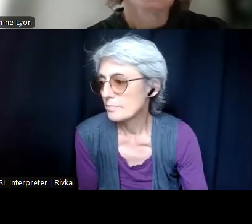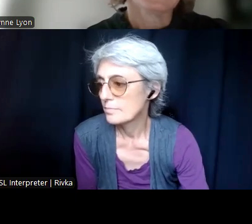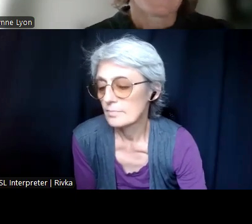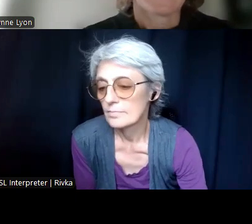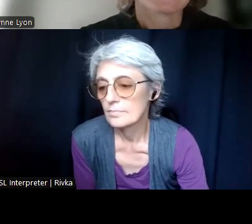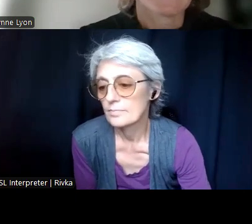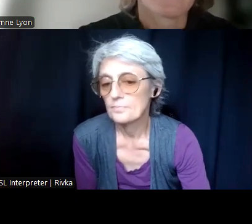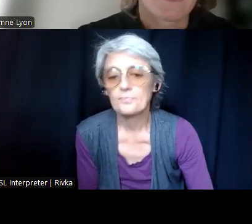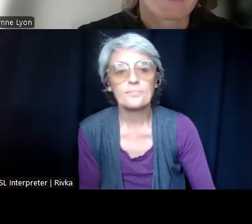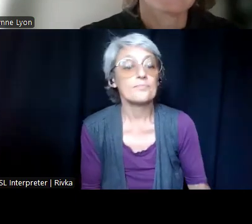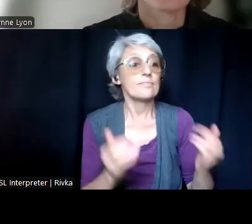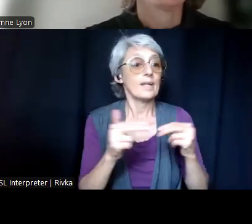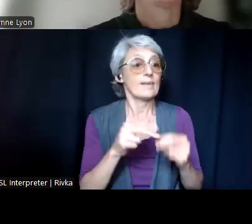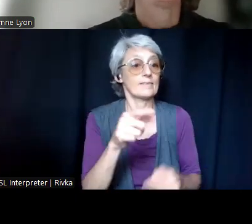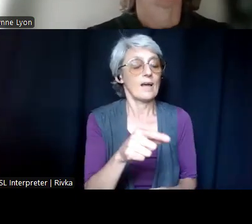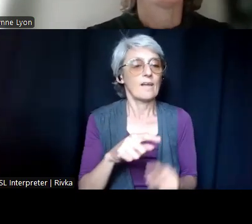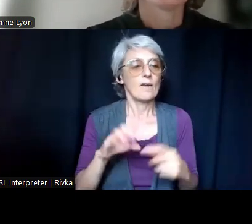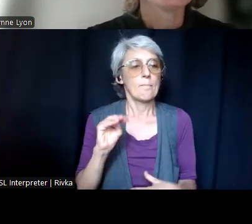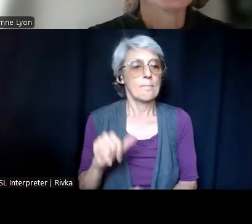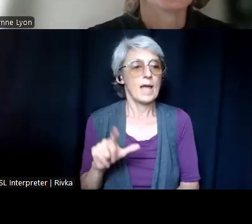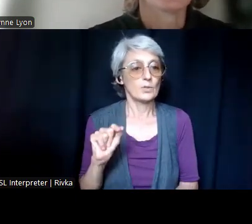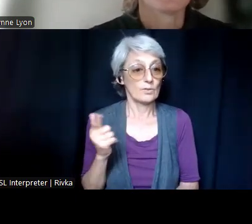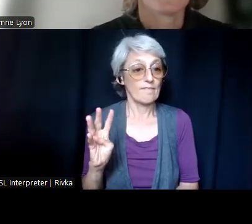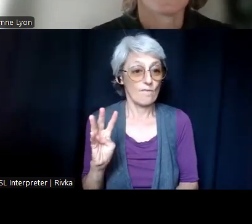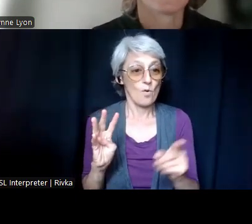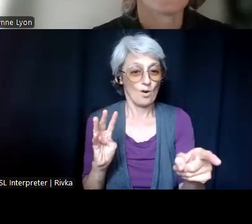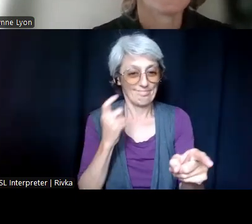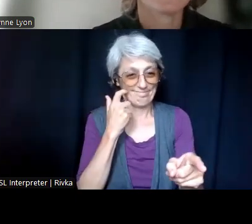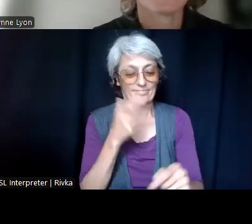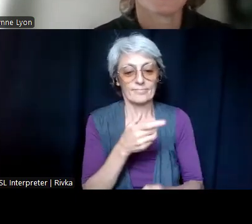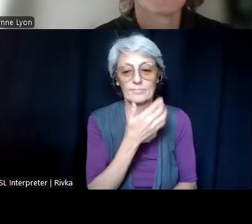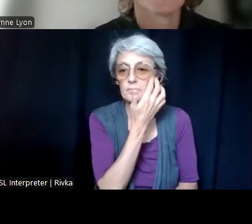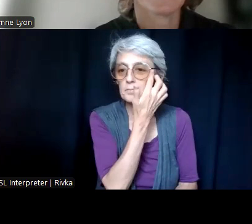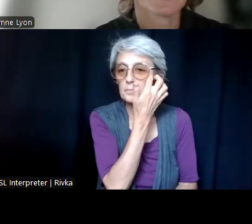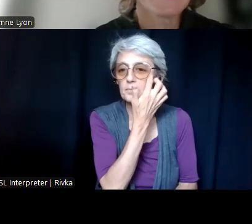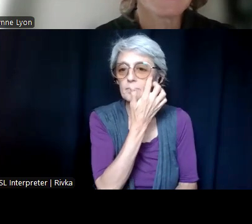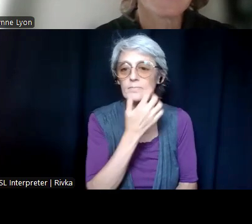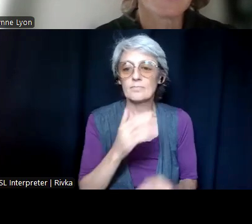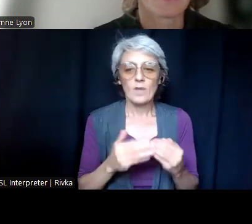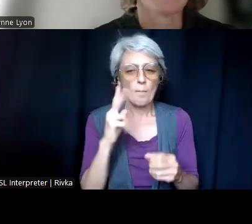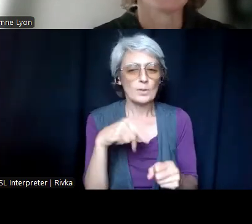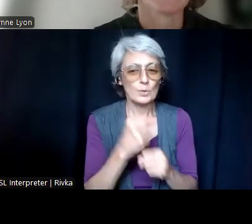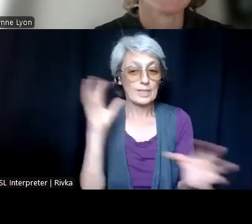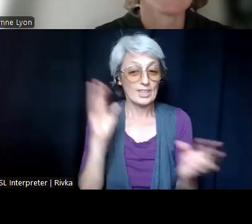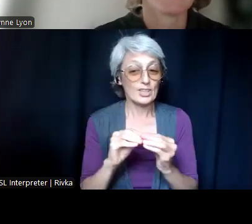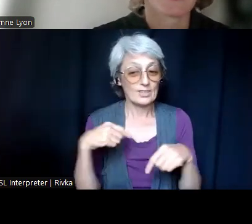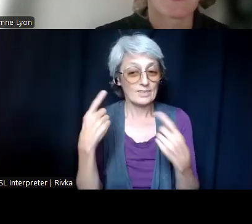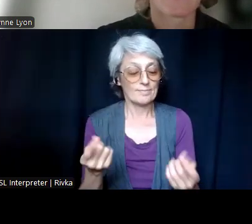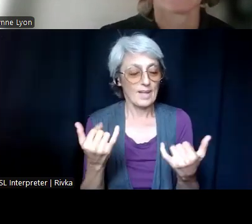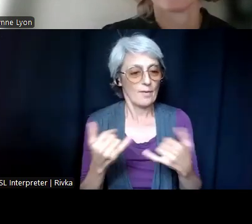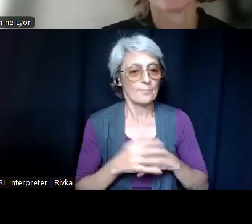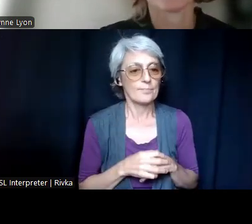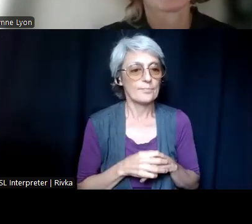So this was as of May 2024. So at our almost 2-year point, as you can see,